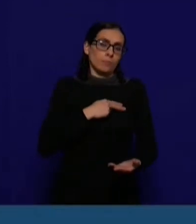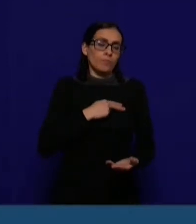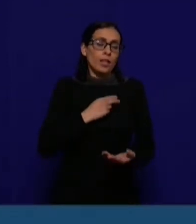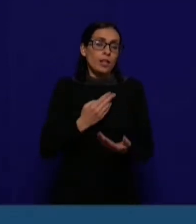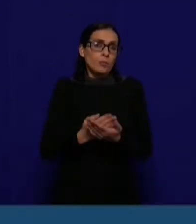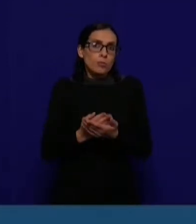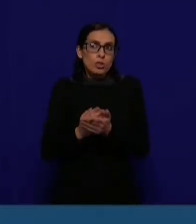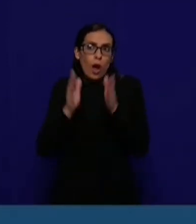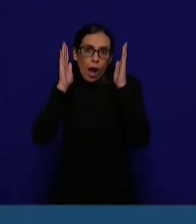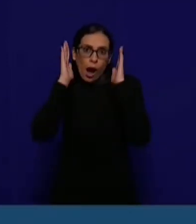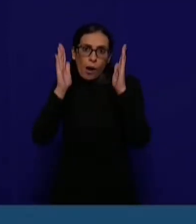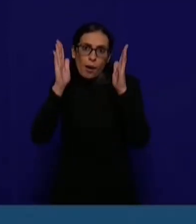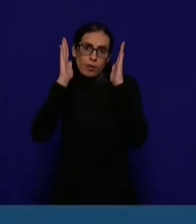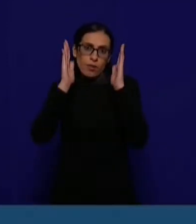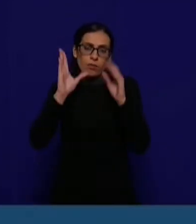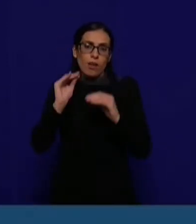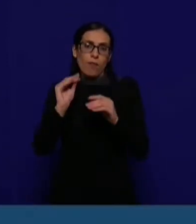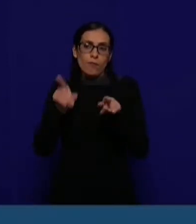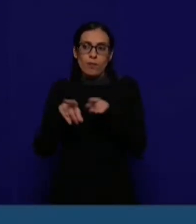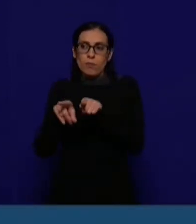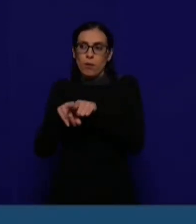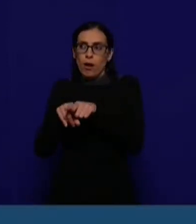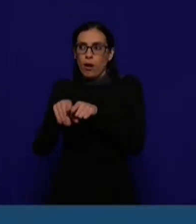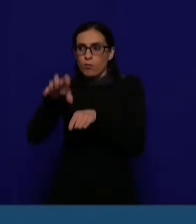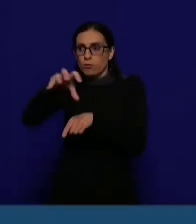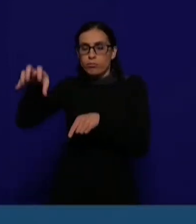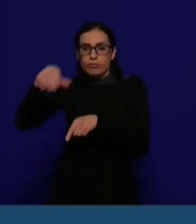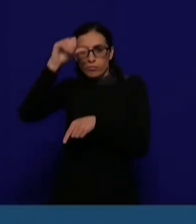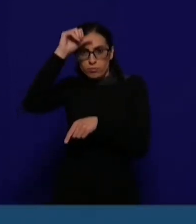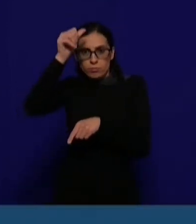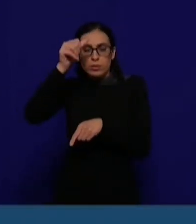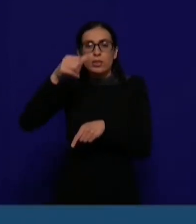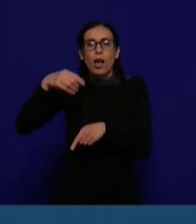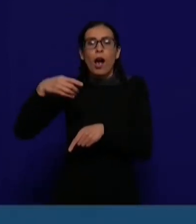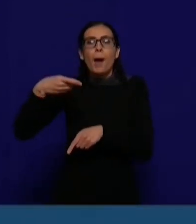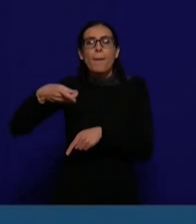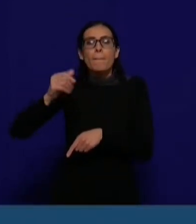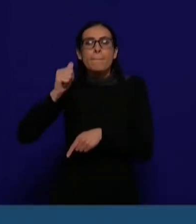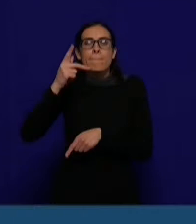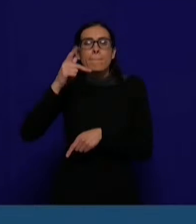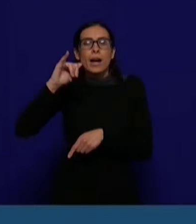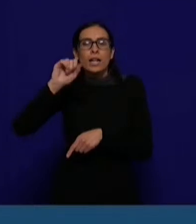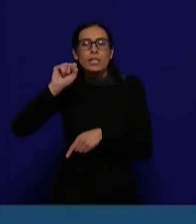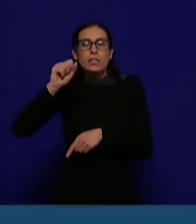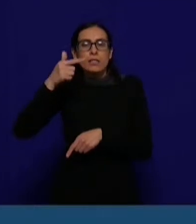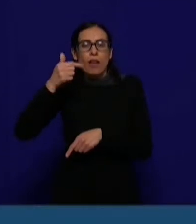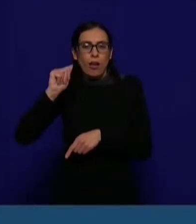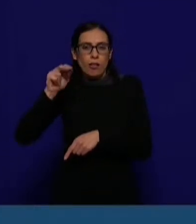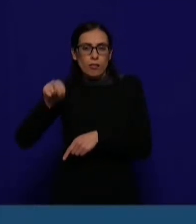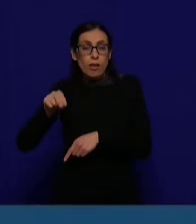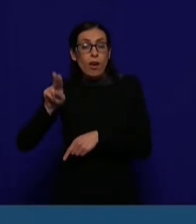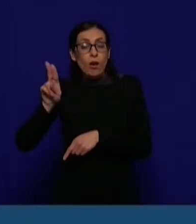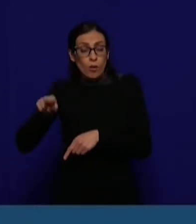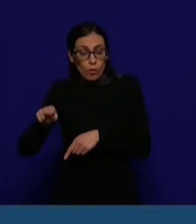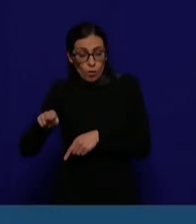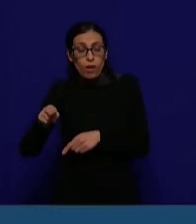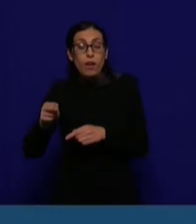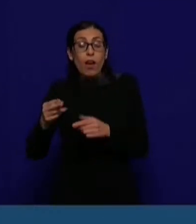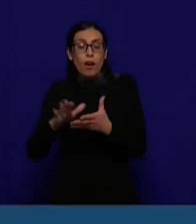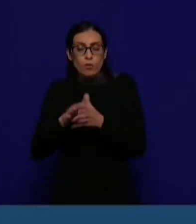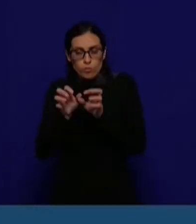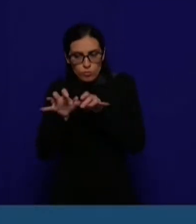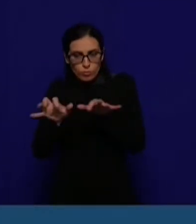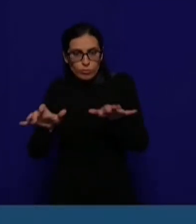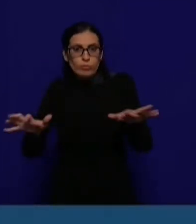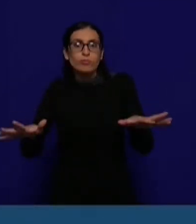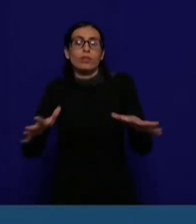minn pajjiżi bħall-Indja, il-Pakistan li wkoll firxa rampanti biex aħna kemm nistgħu innaqsu